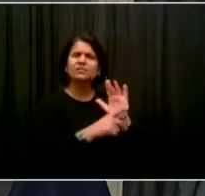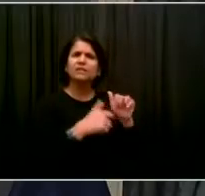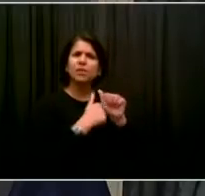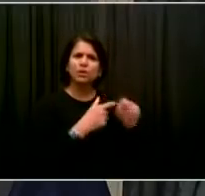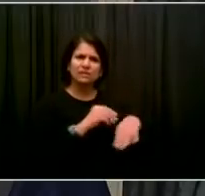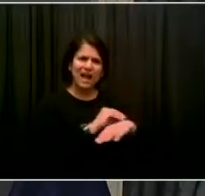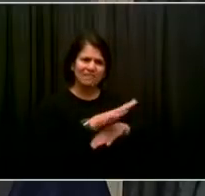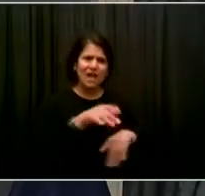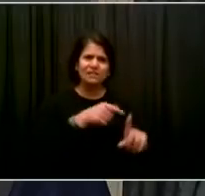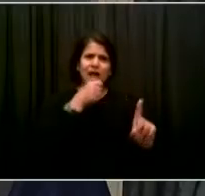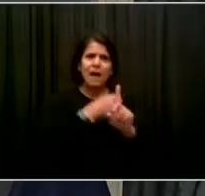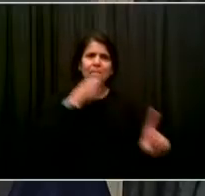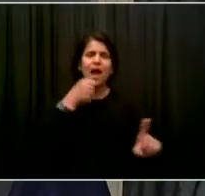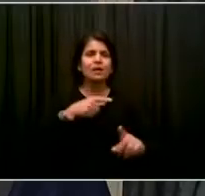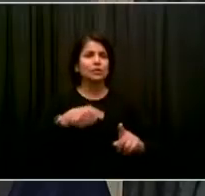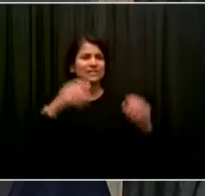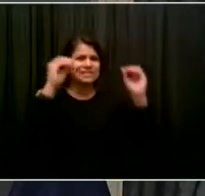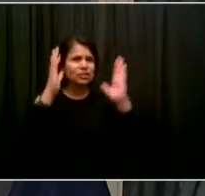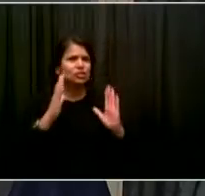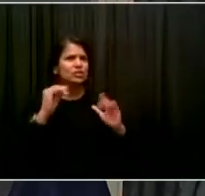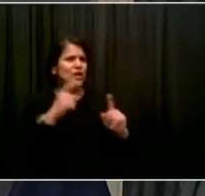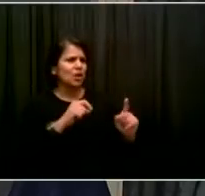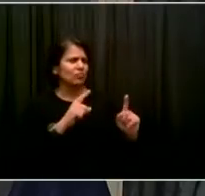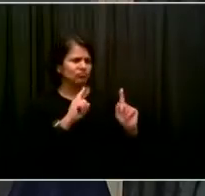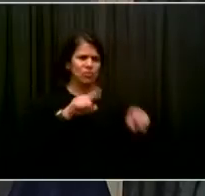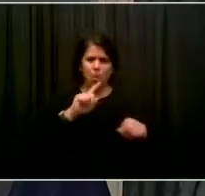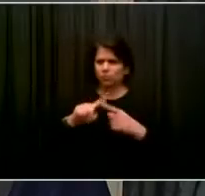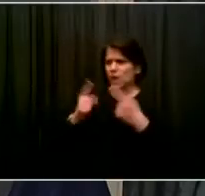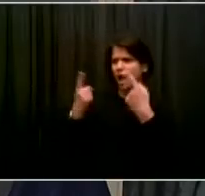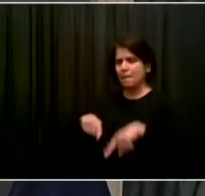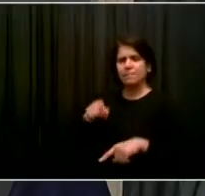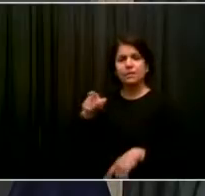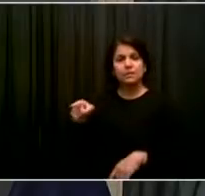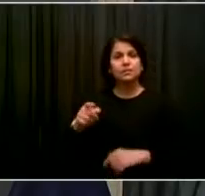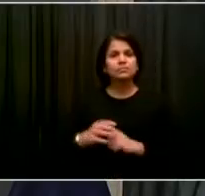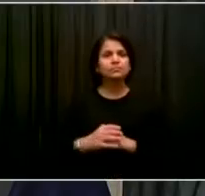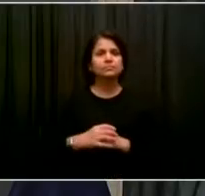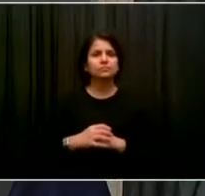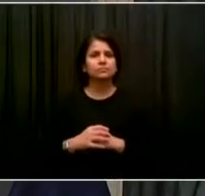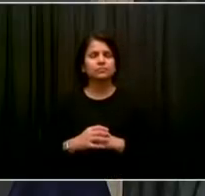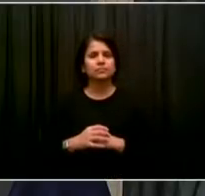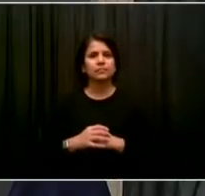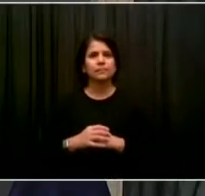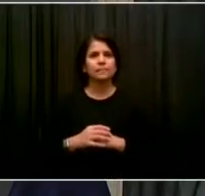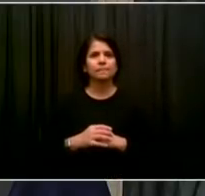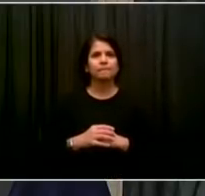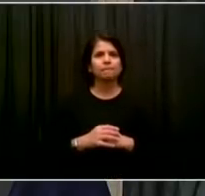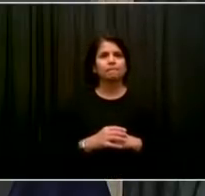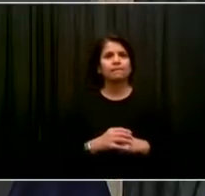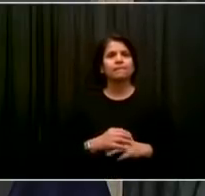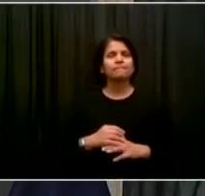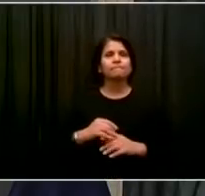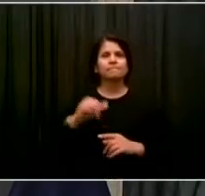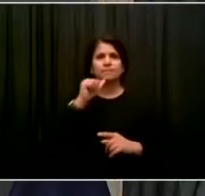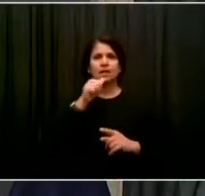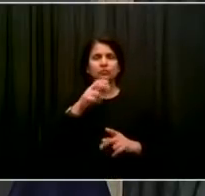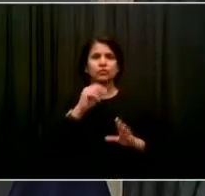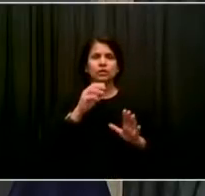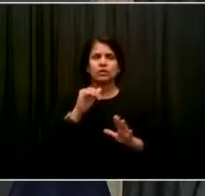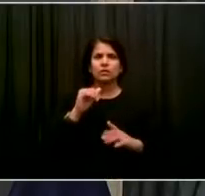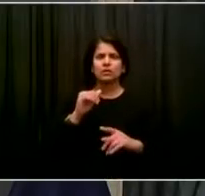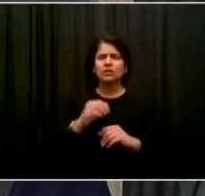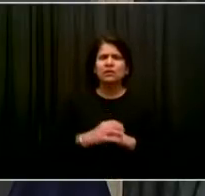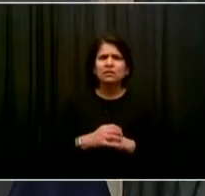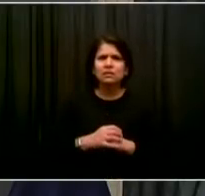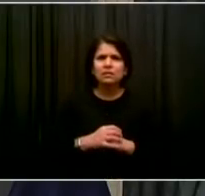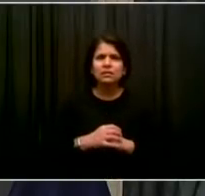being recorded. Because if you're not sick, but for whatever reason you're being kept at home, but you're being marked present,